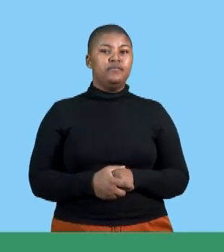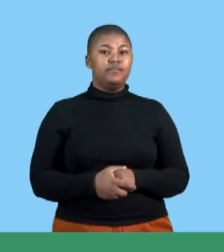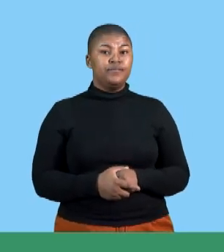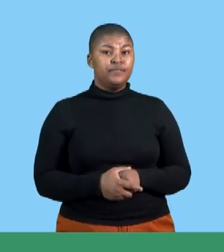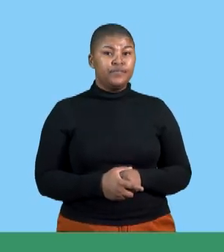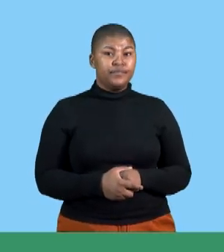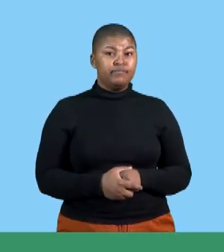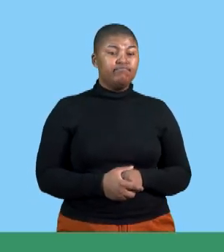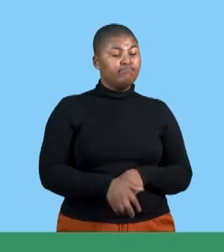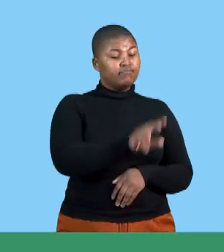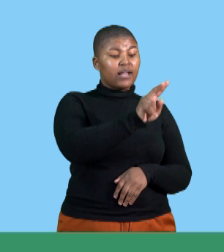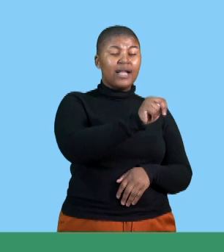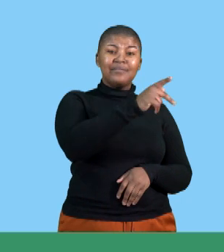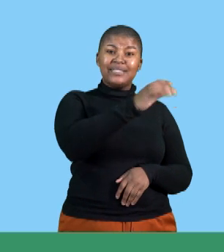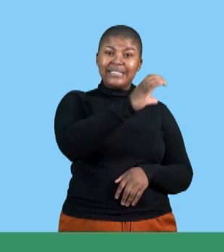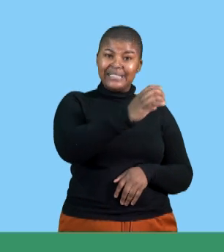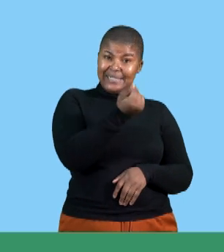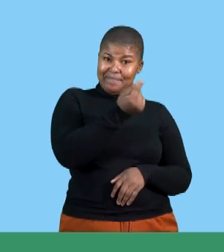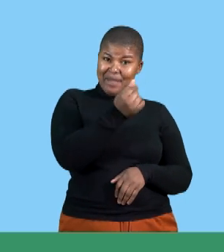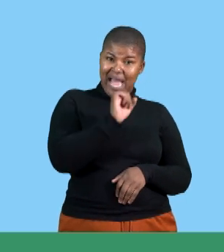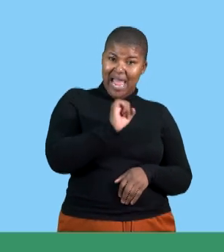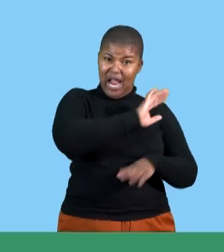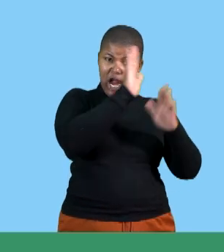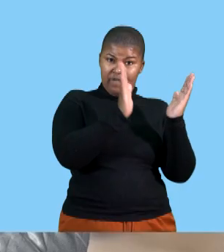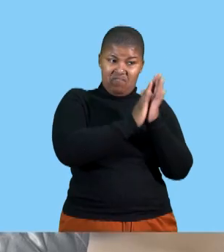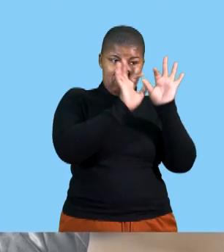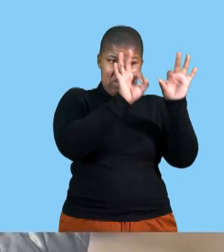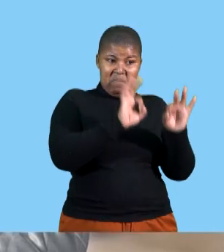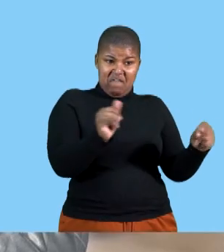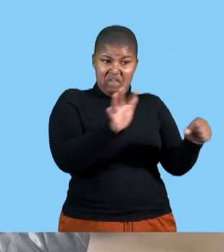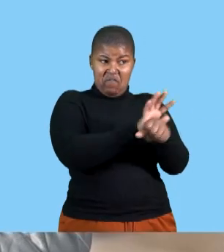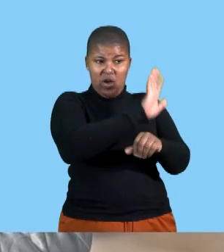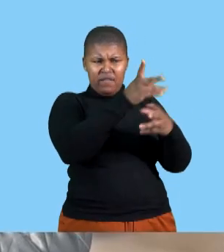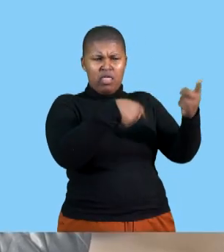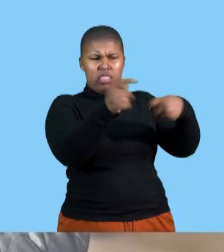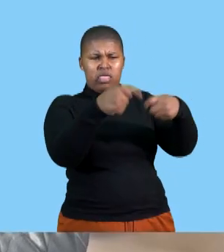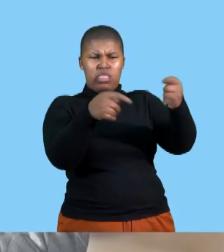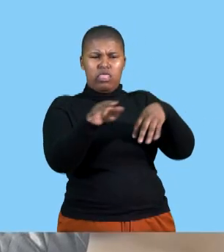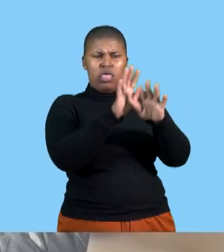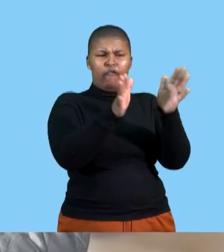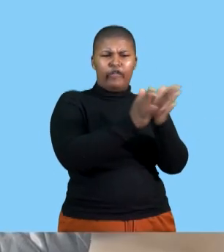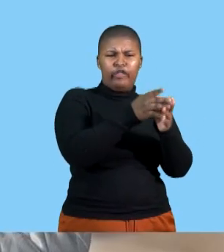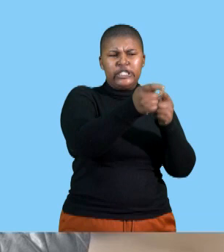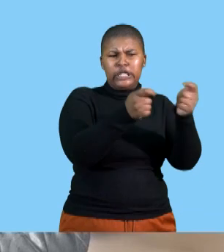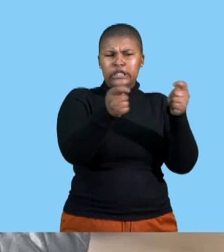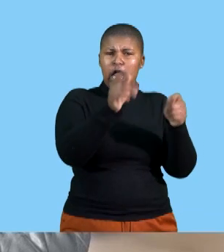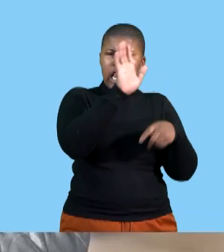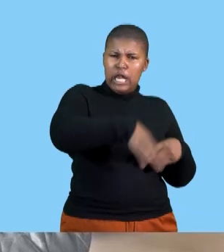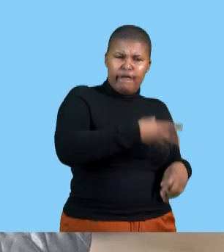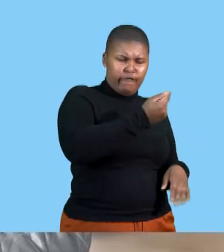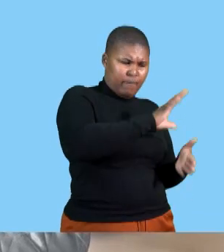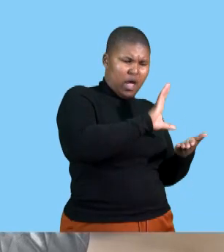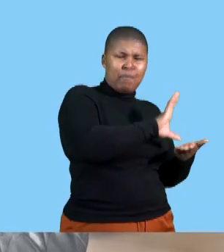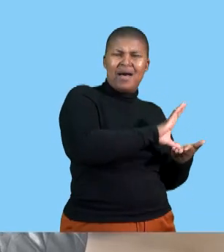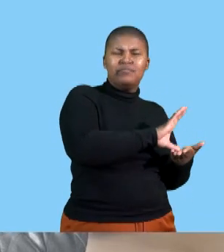to cover their expenses. Since they are not selling a product, they are rendering a service of which it's free of